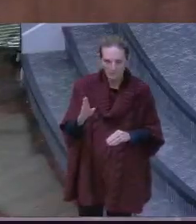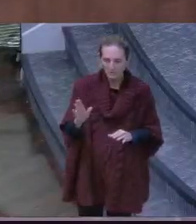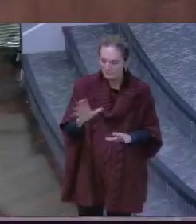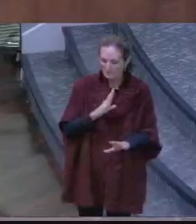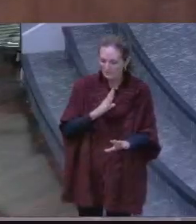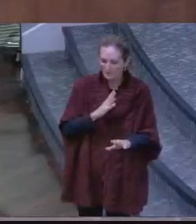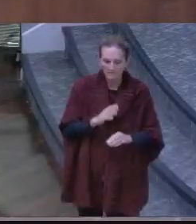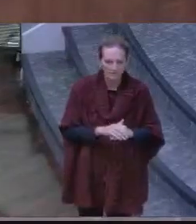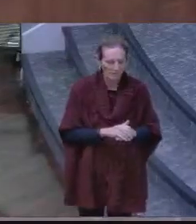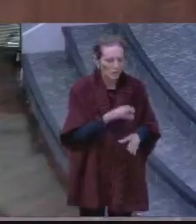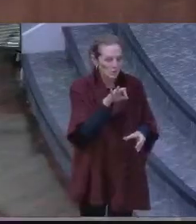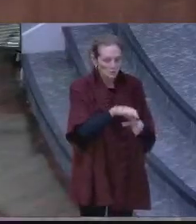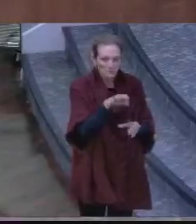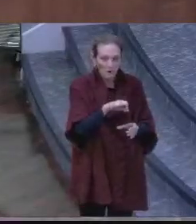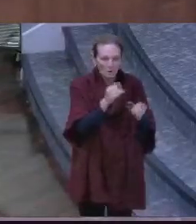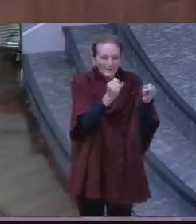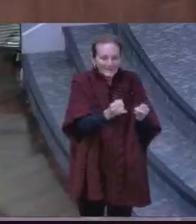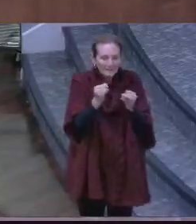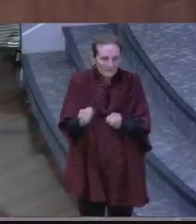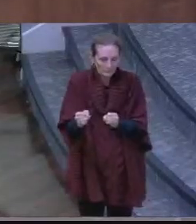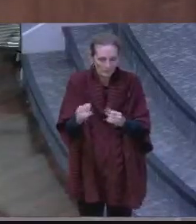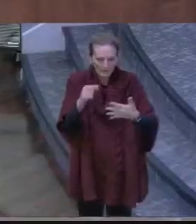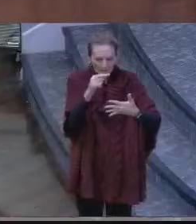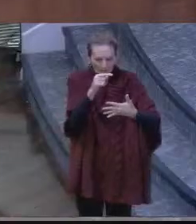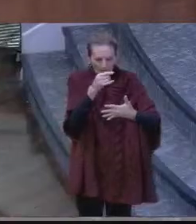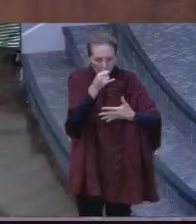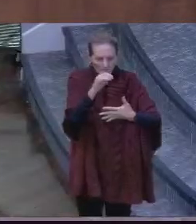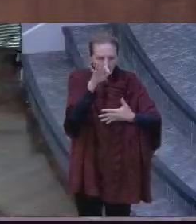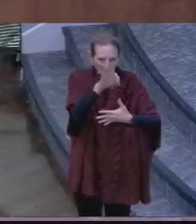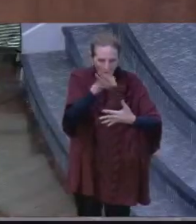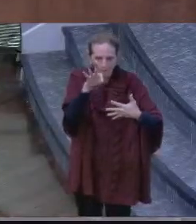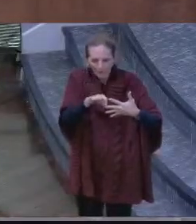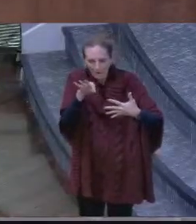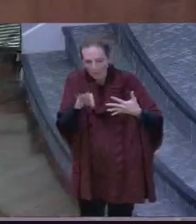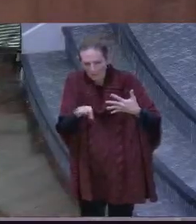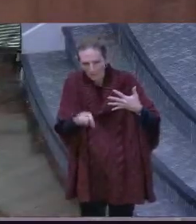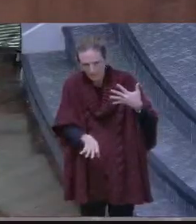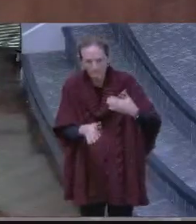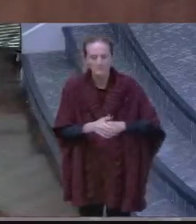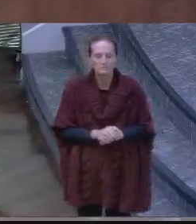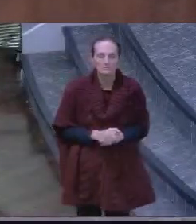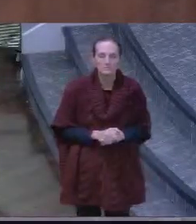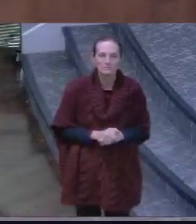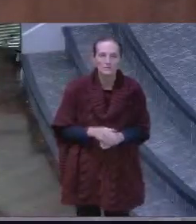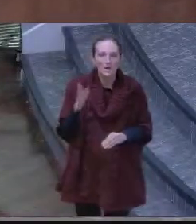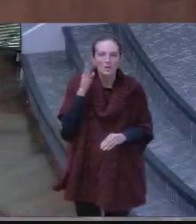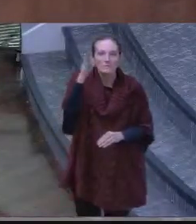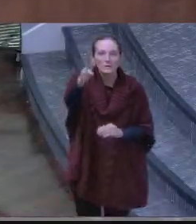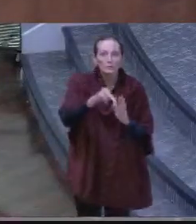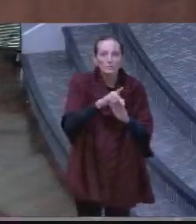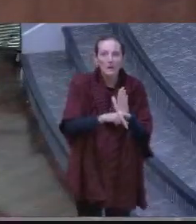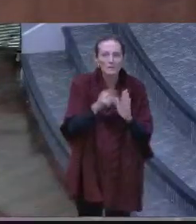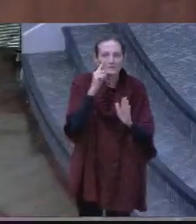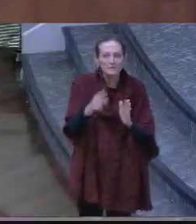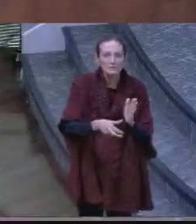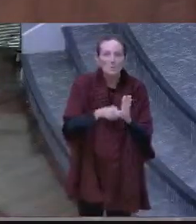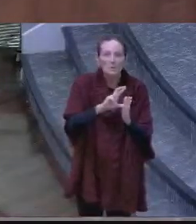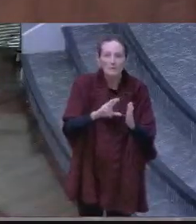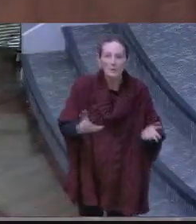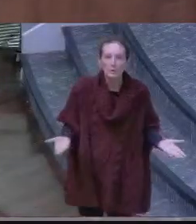You know. yes. Okay, future policies for review. Are